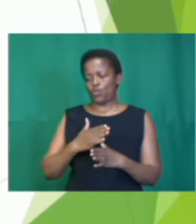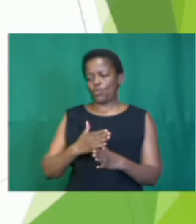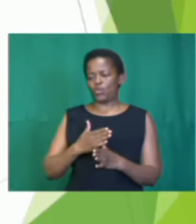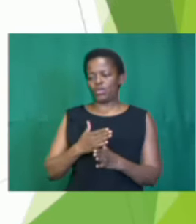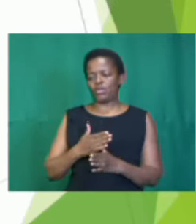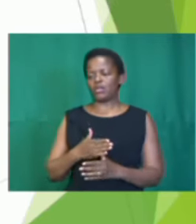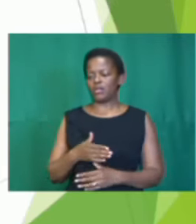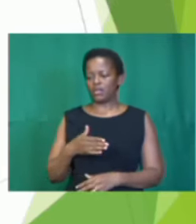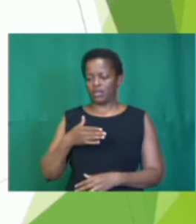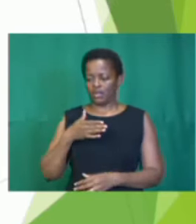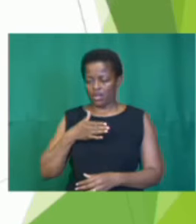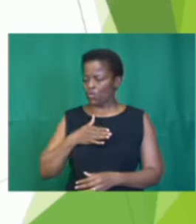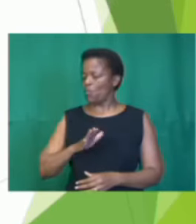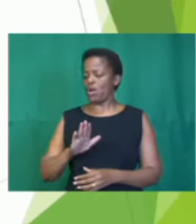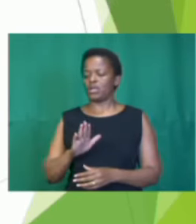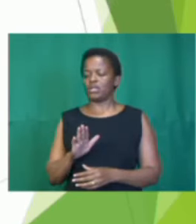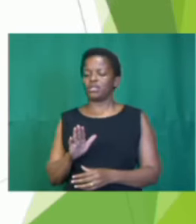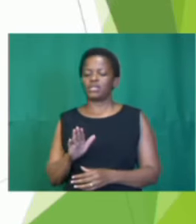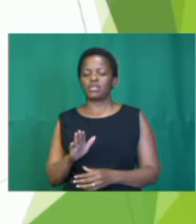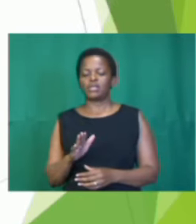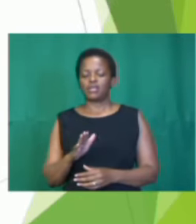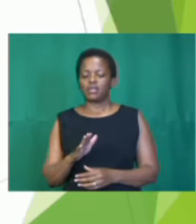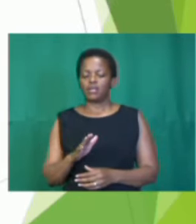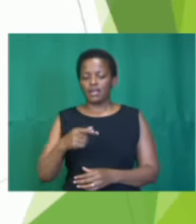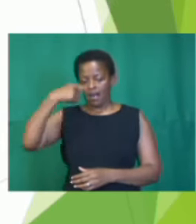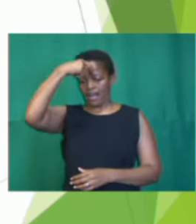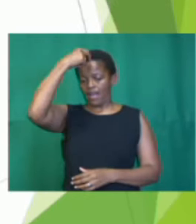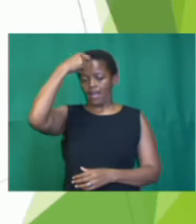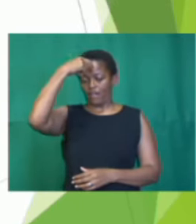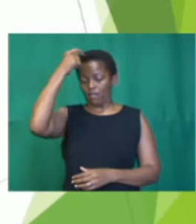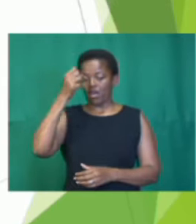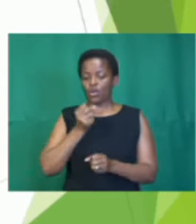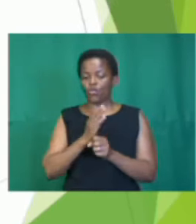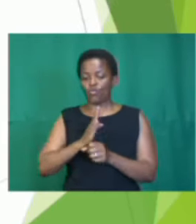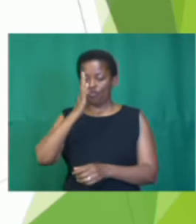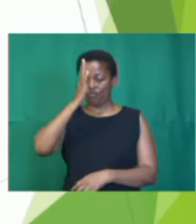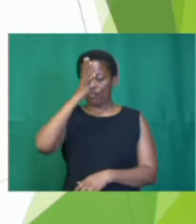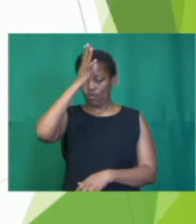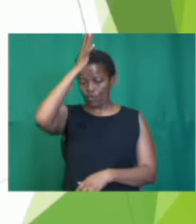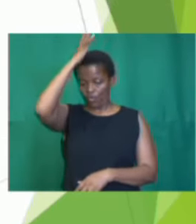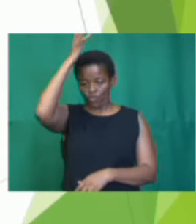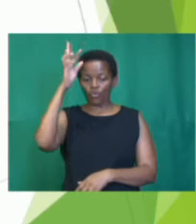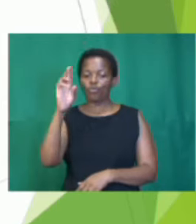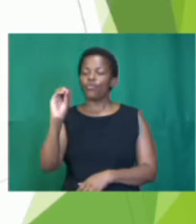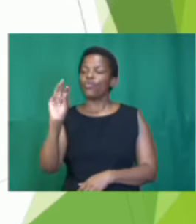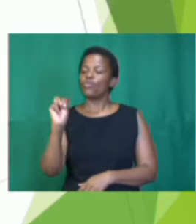silent so that the Roman governors or the Romans will